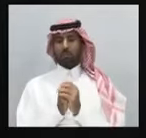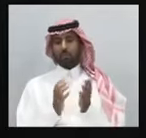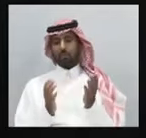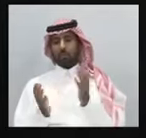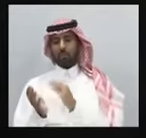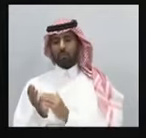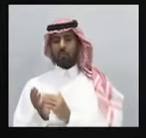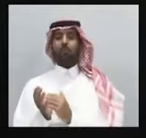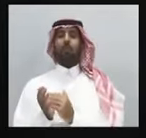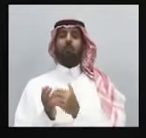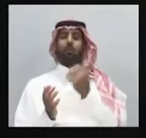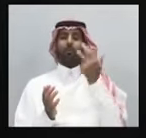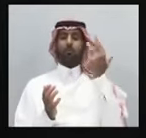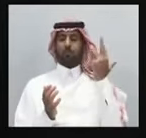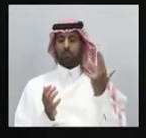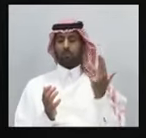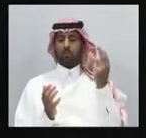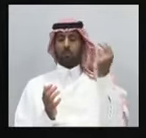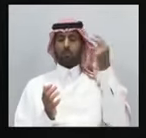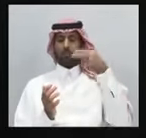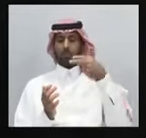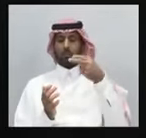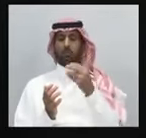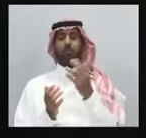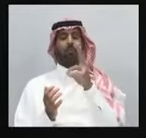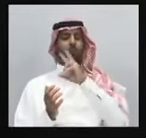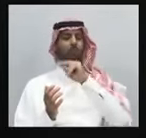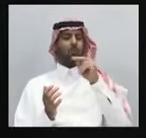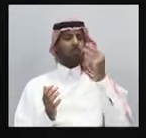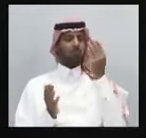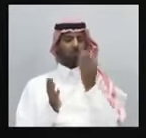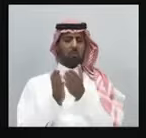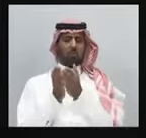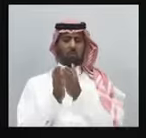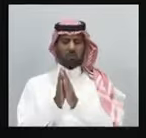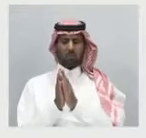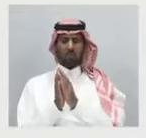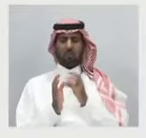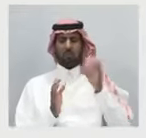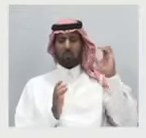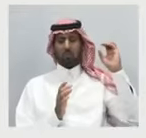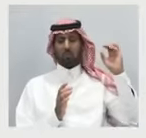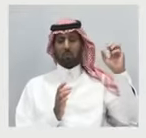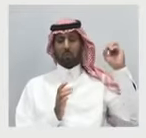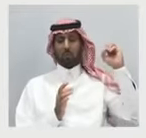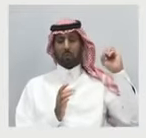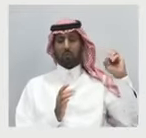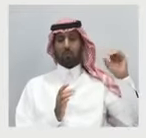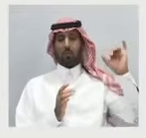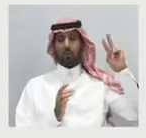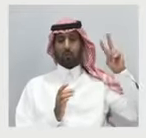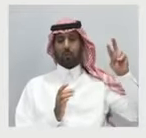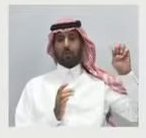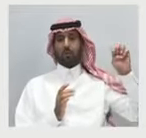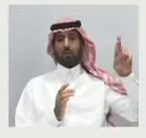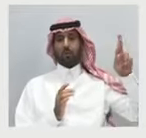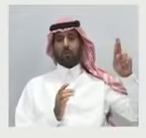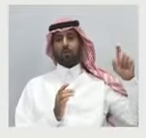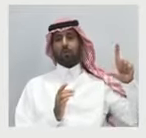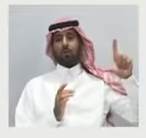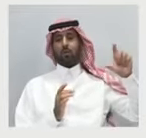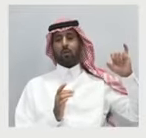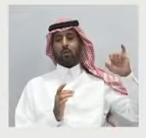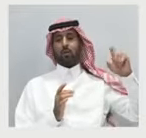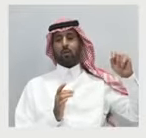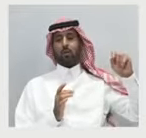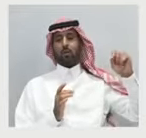page 29, we have an example cover letter. A cover letter that was written by someone. We